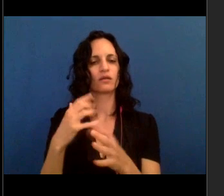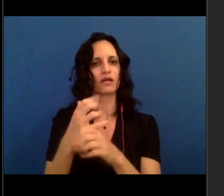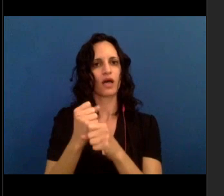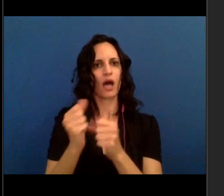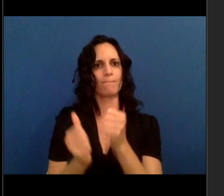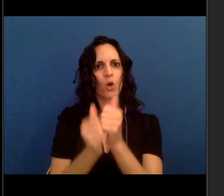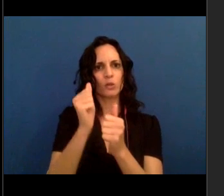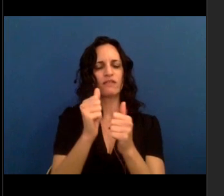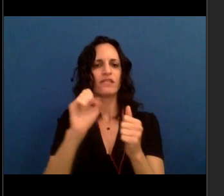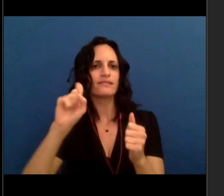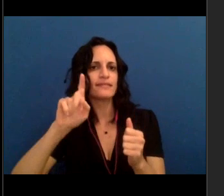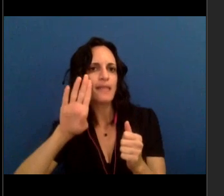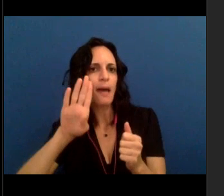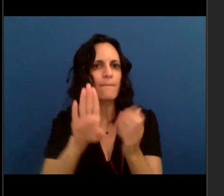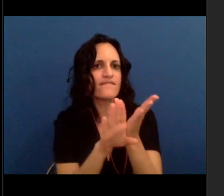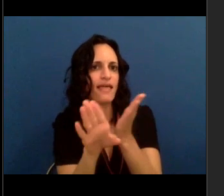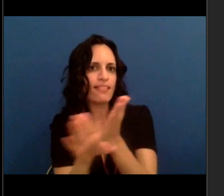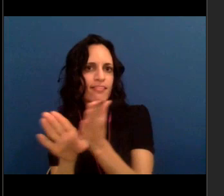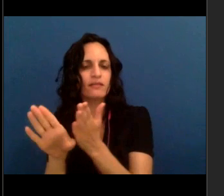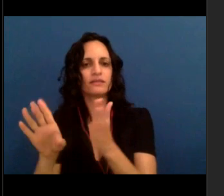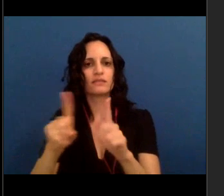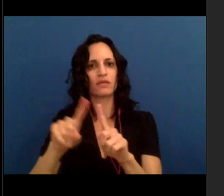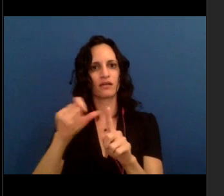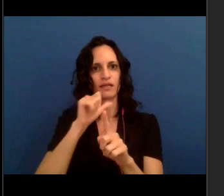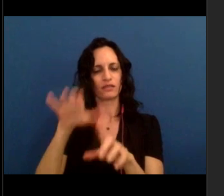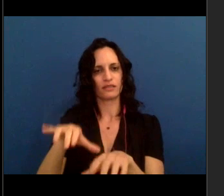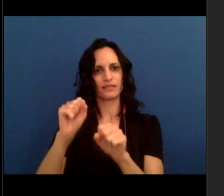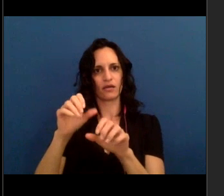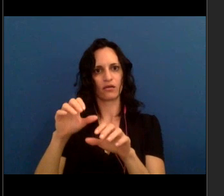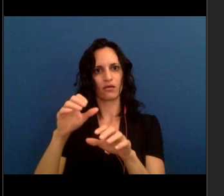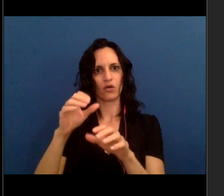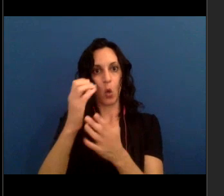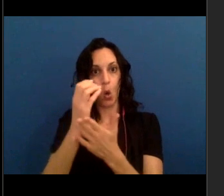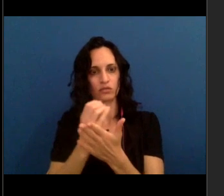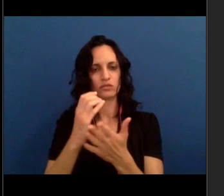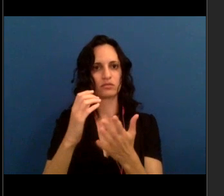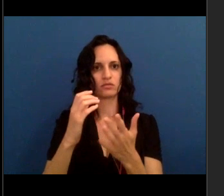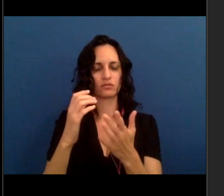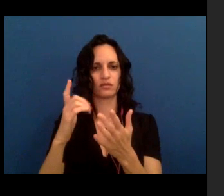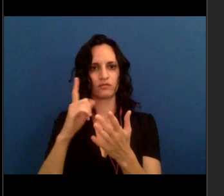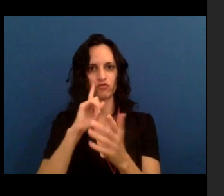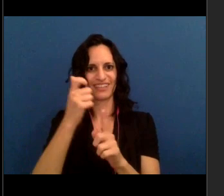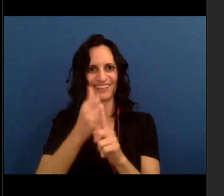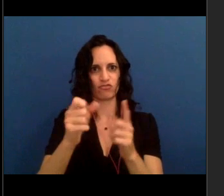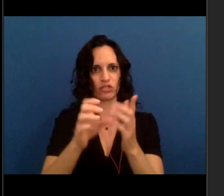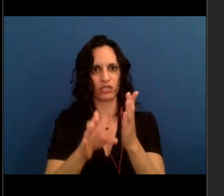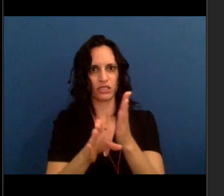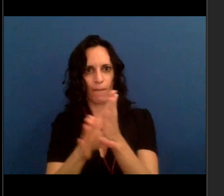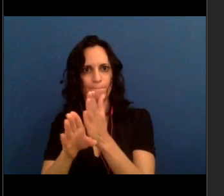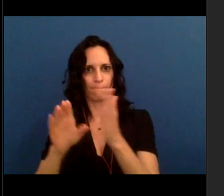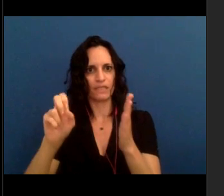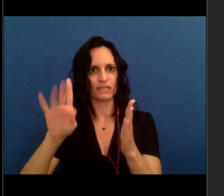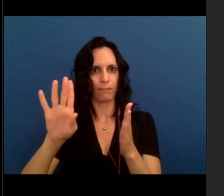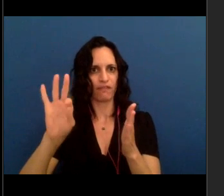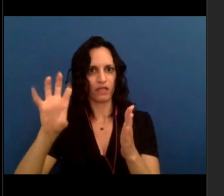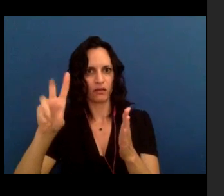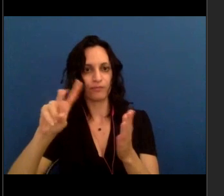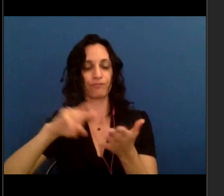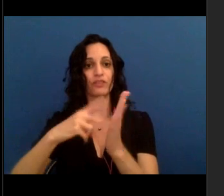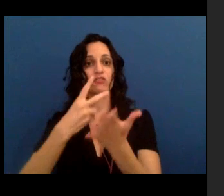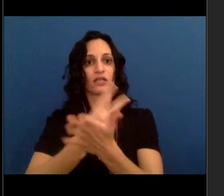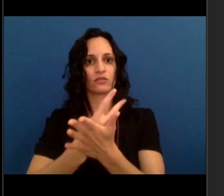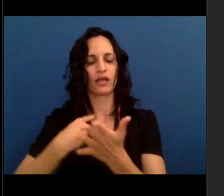subfields, but I didn't necessarily take a subfield specific course for everyone. And so in my case, when I was in graduate school, I had to take an